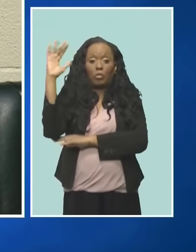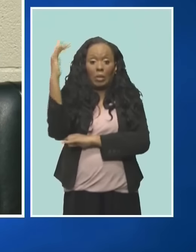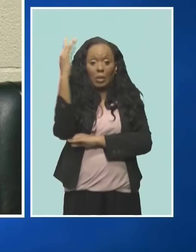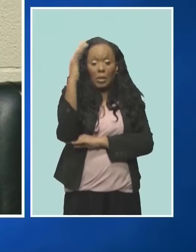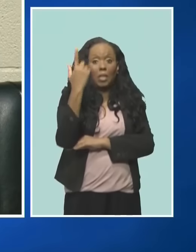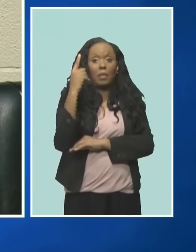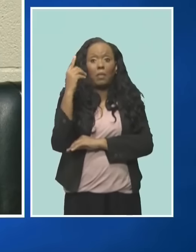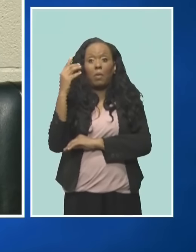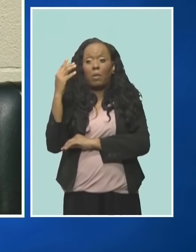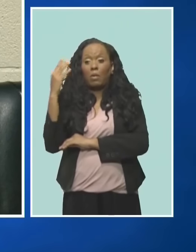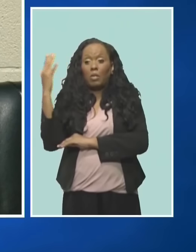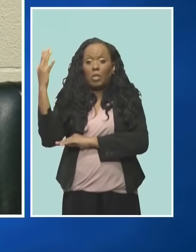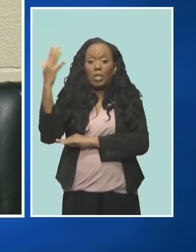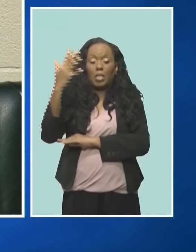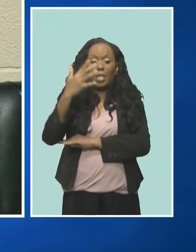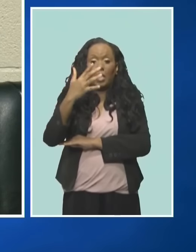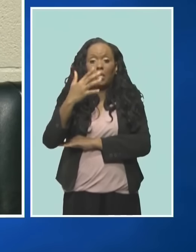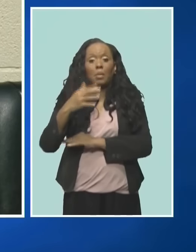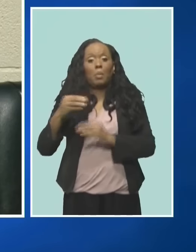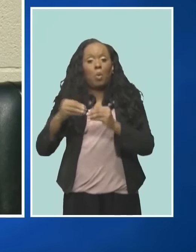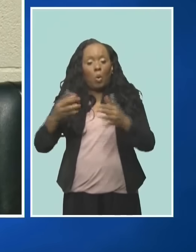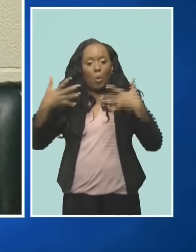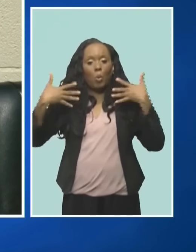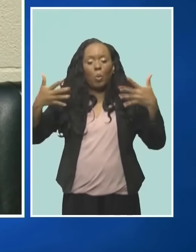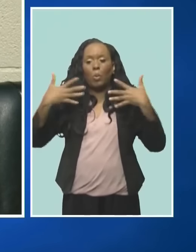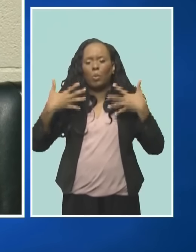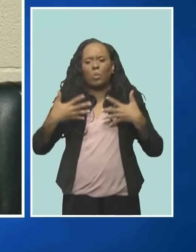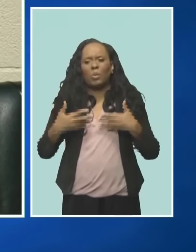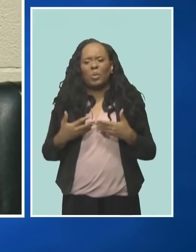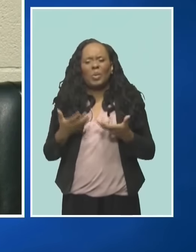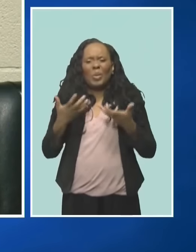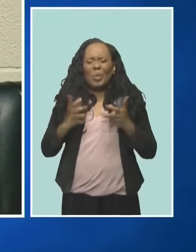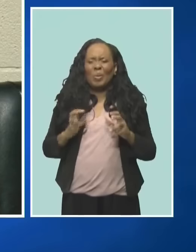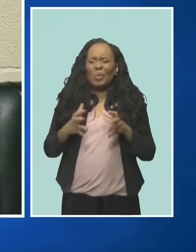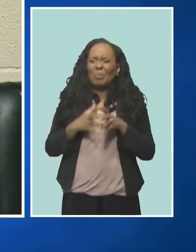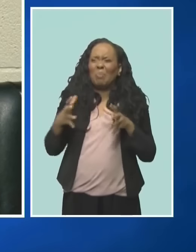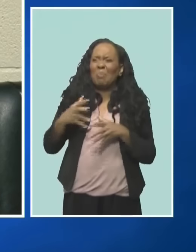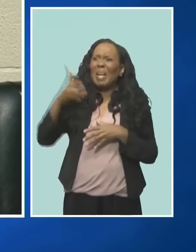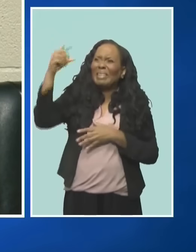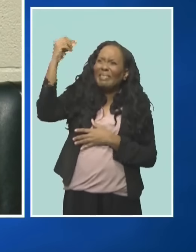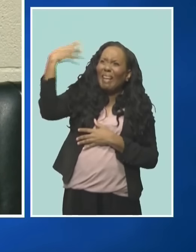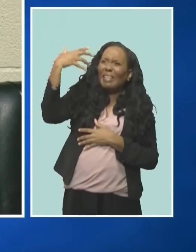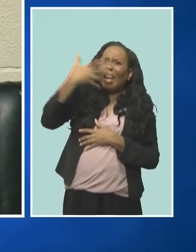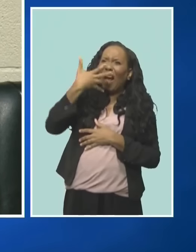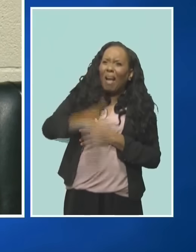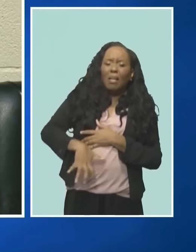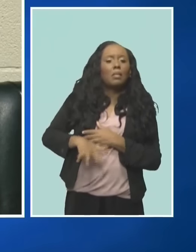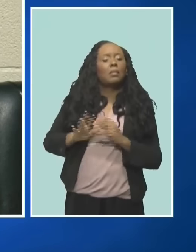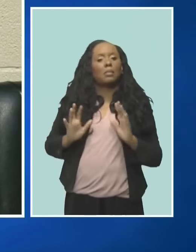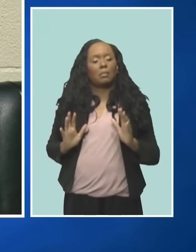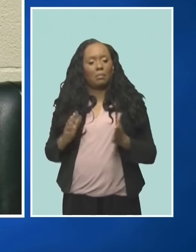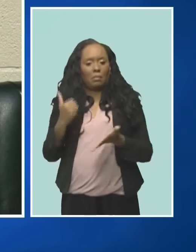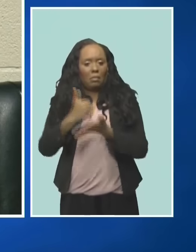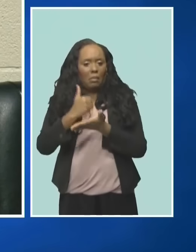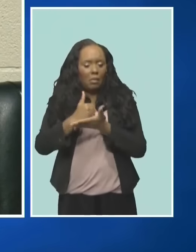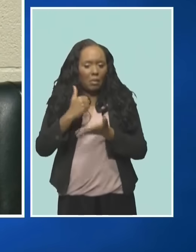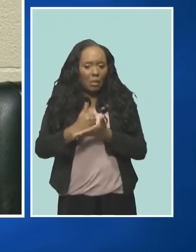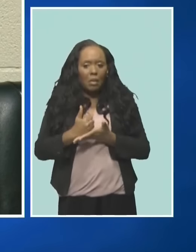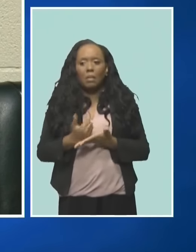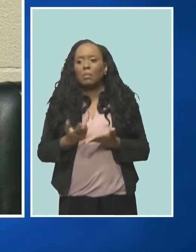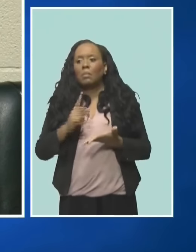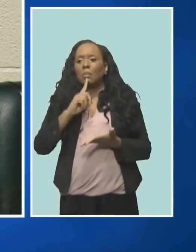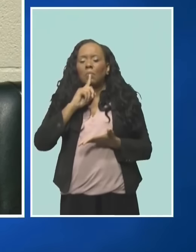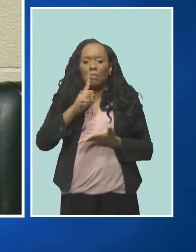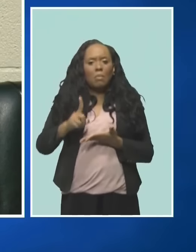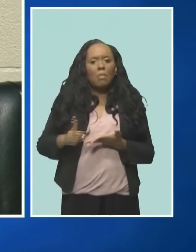that it doesn't get as much heat. Anything that you can do to reduce the heat that's going into the chicken house will help to